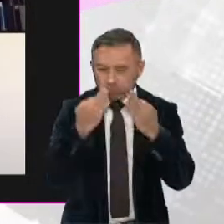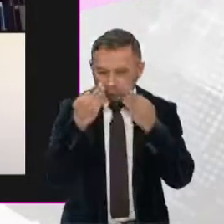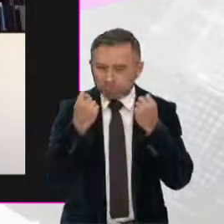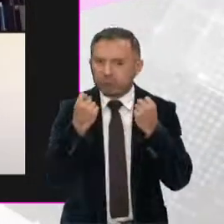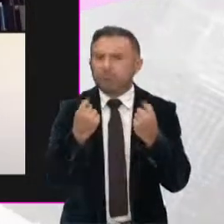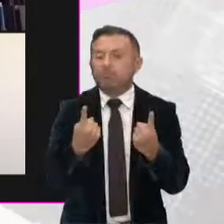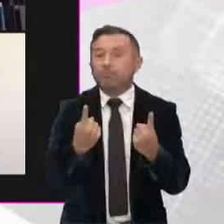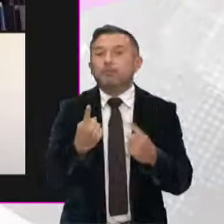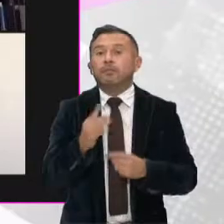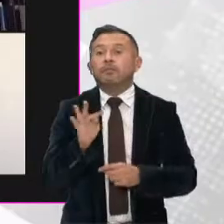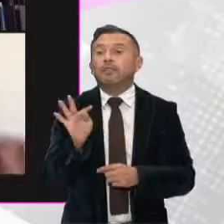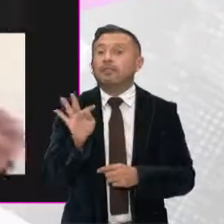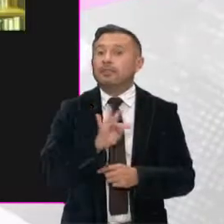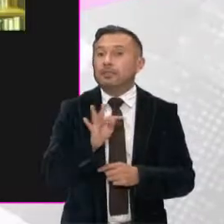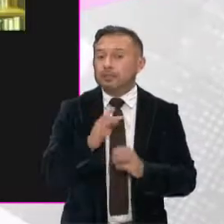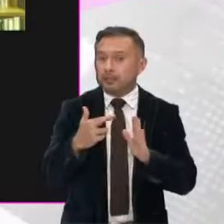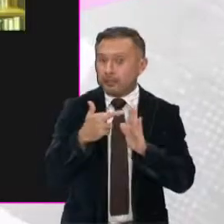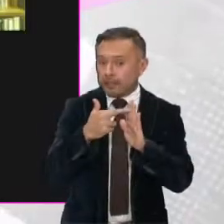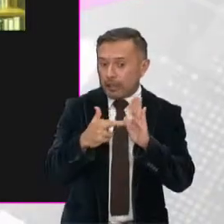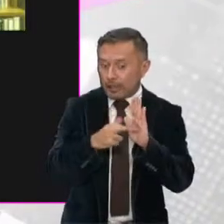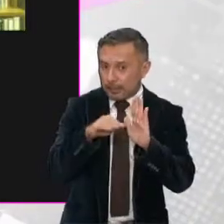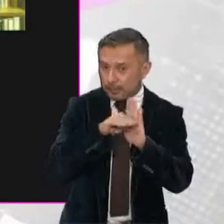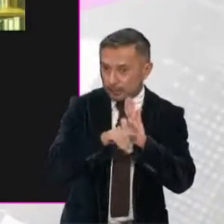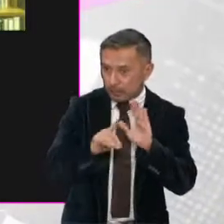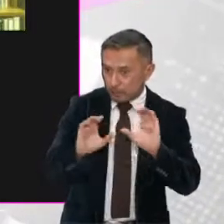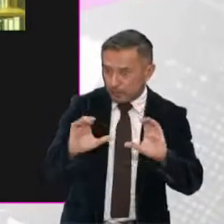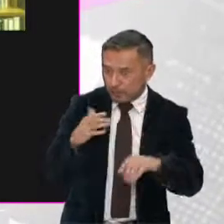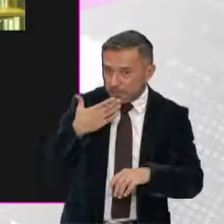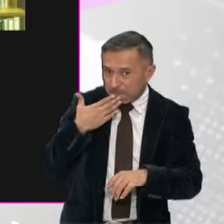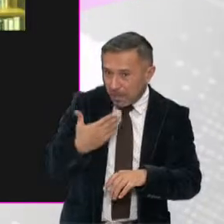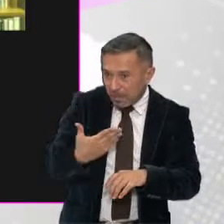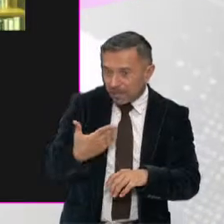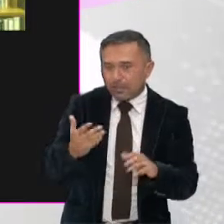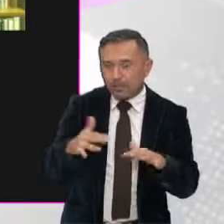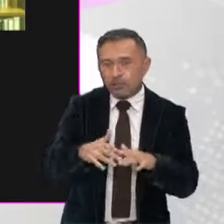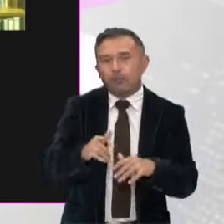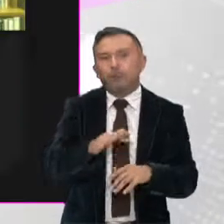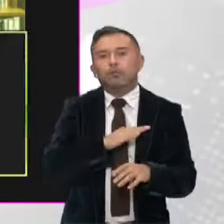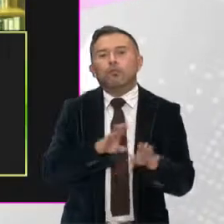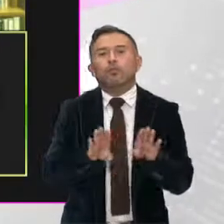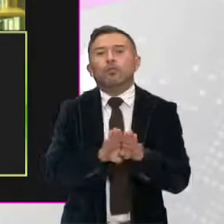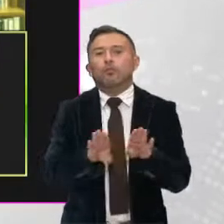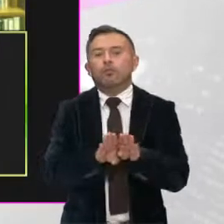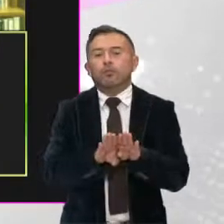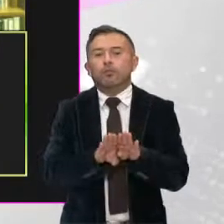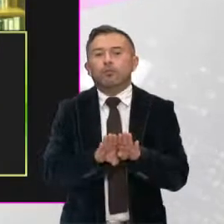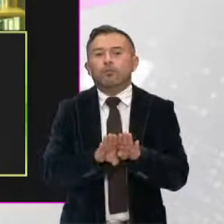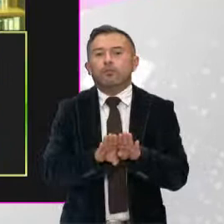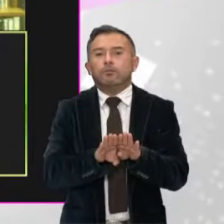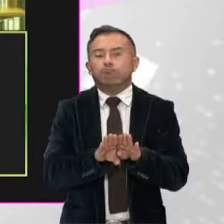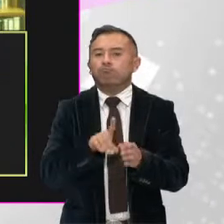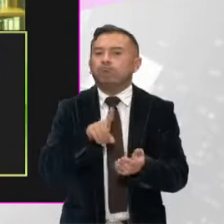This process also proved that if we adopt suitable measures,